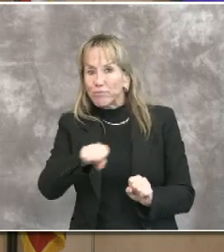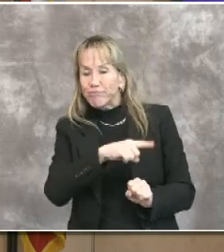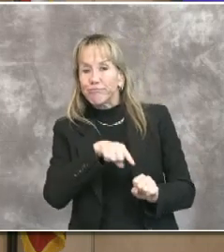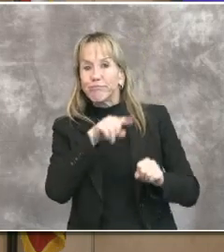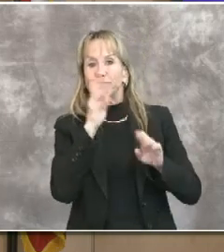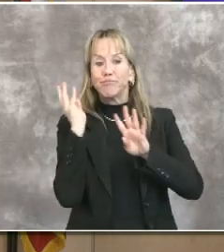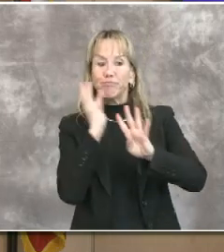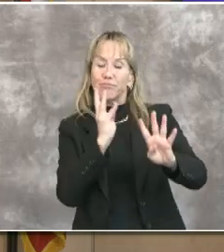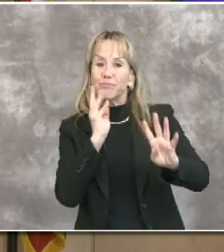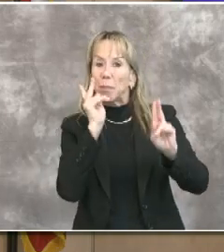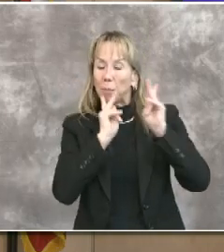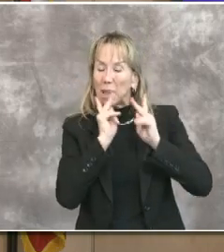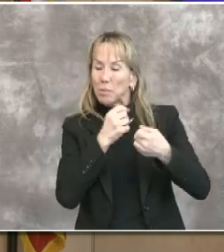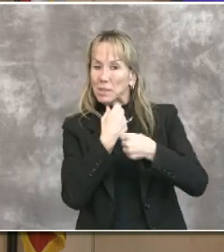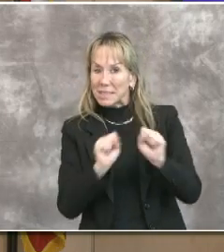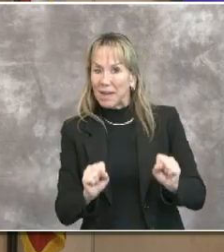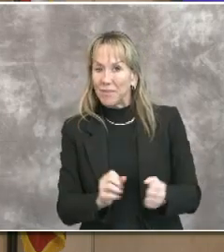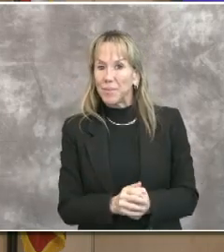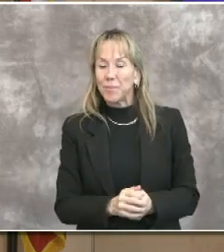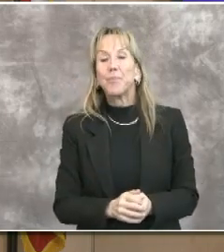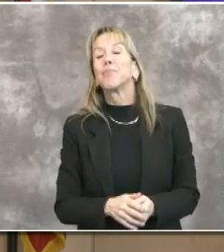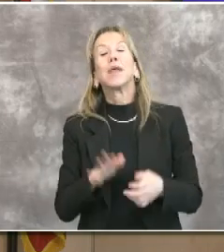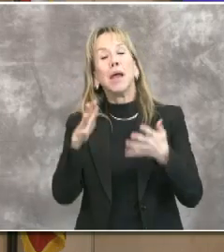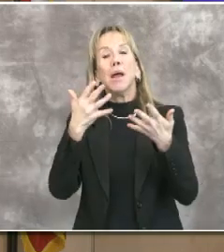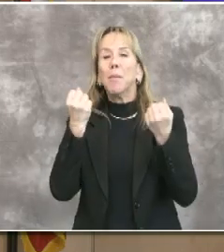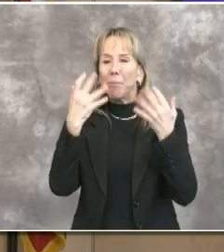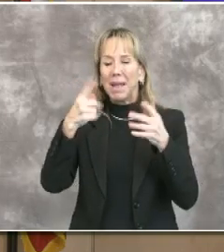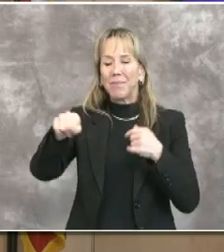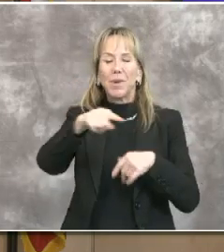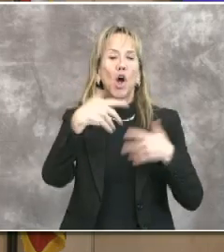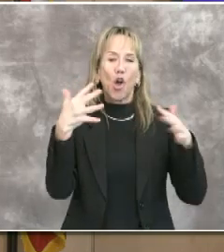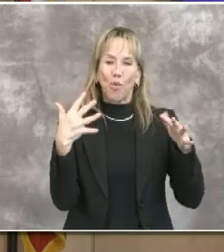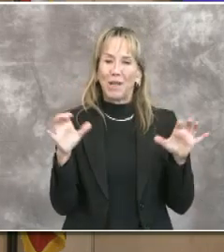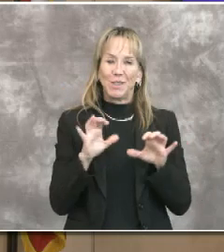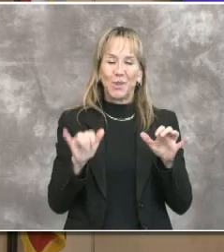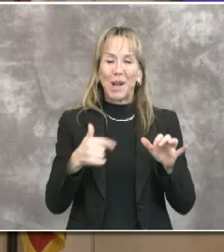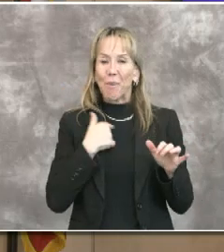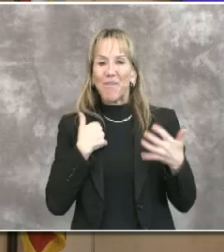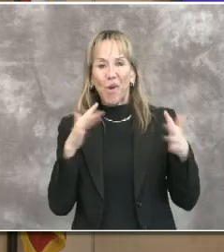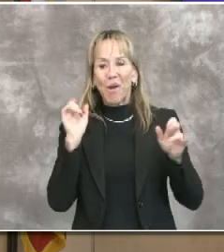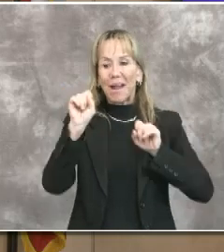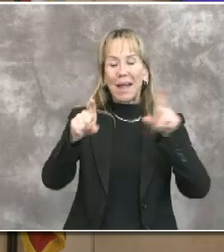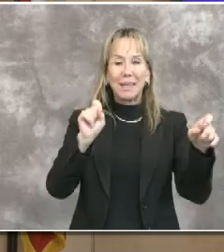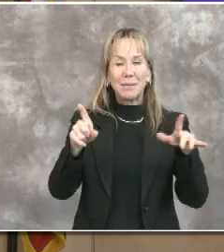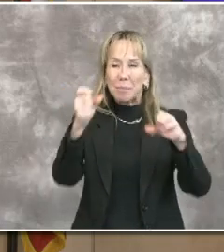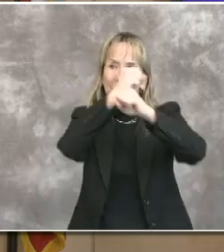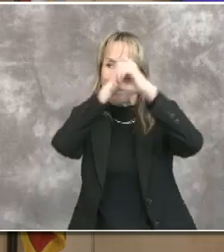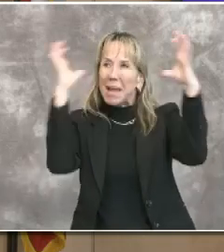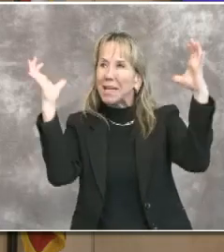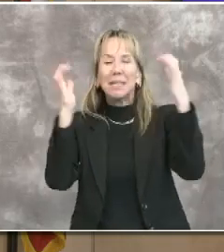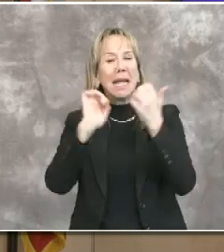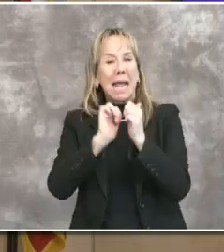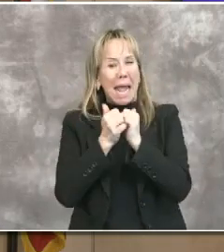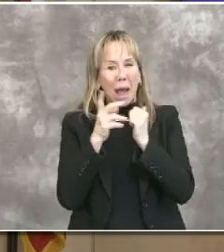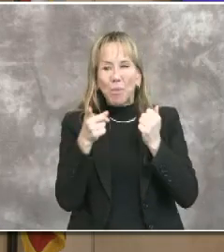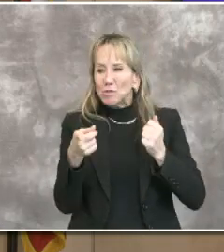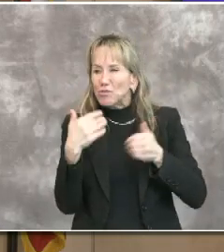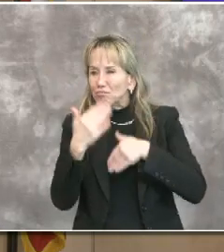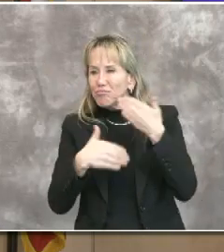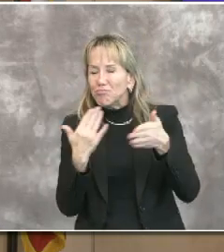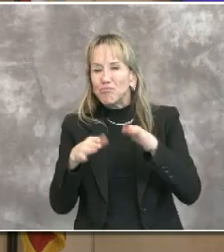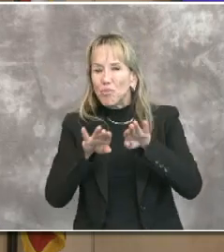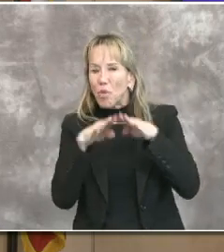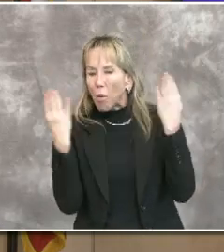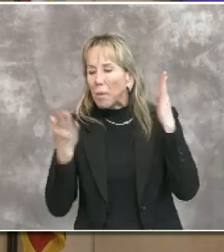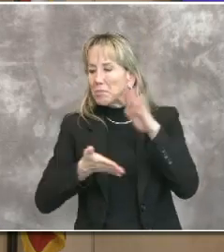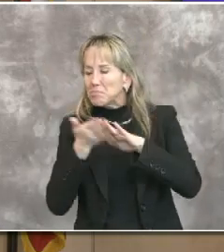business leaders, and they're working hard to reimagine or rethink how they would operate in light of the ongoing threat presented to us from